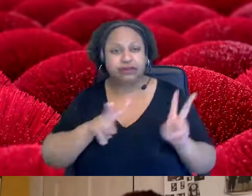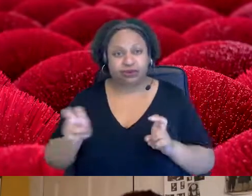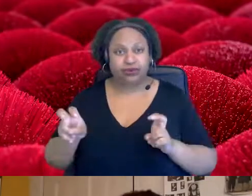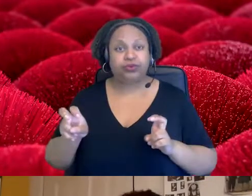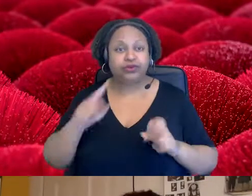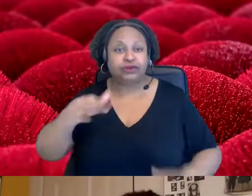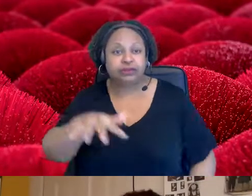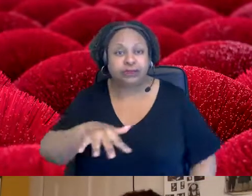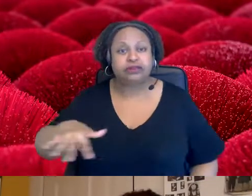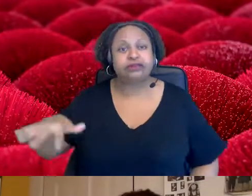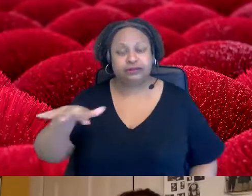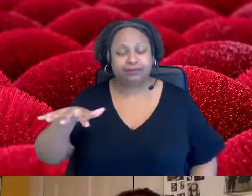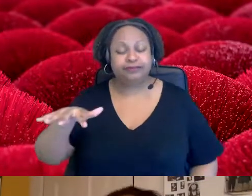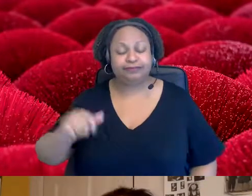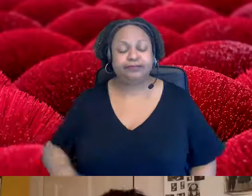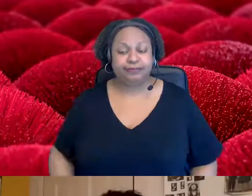these spaces.